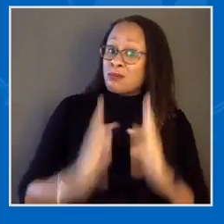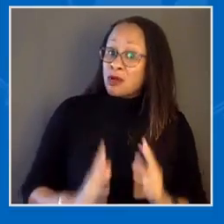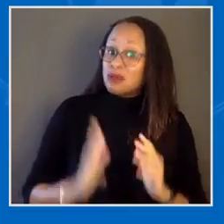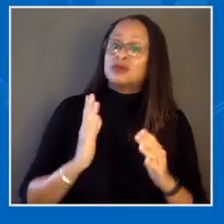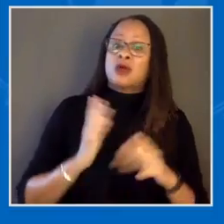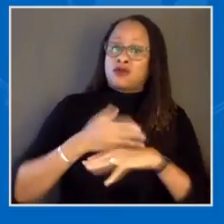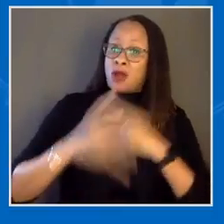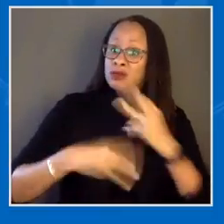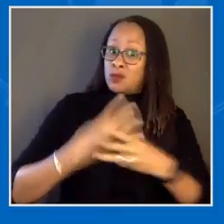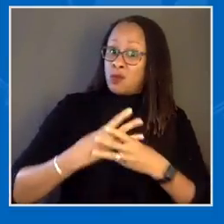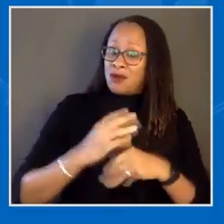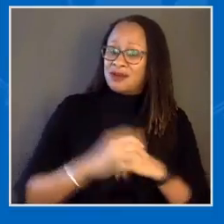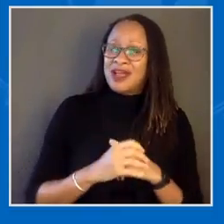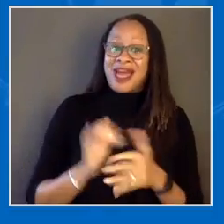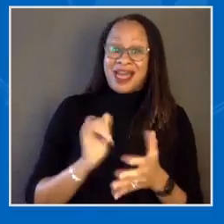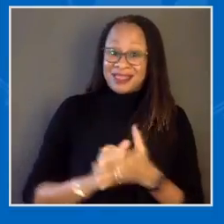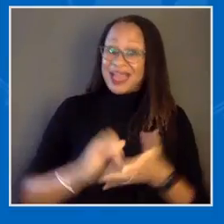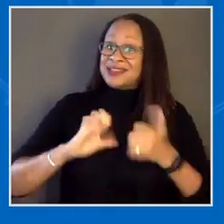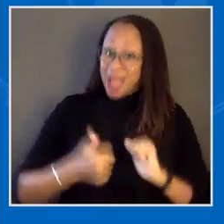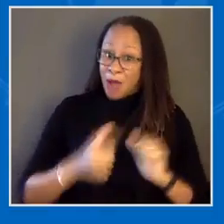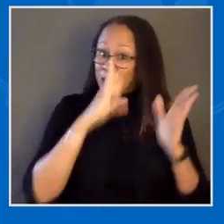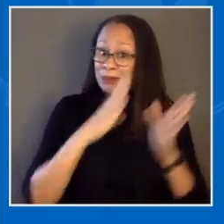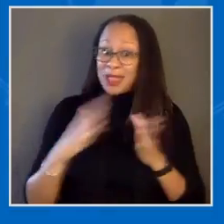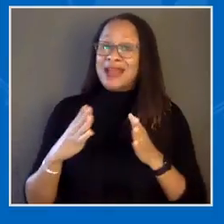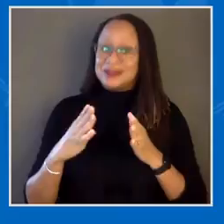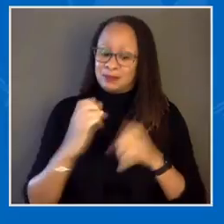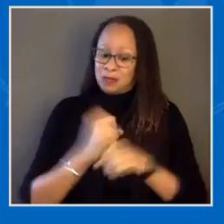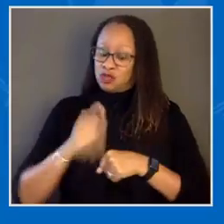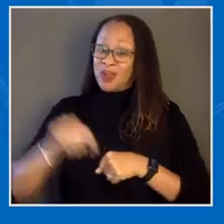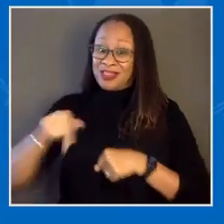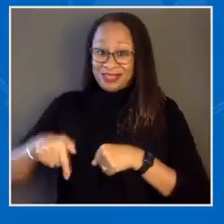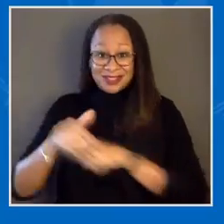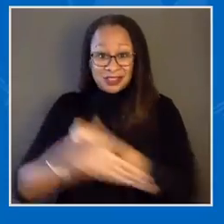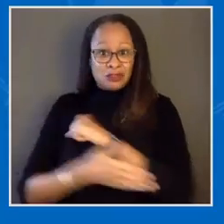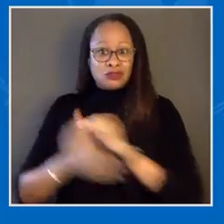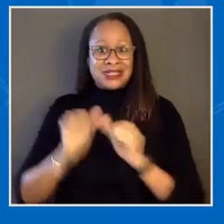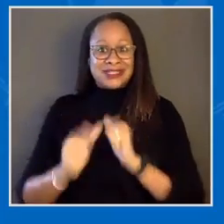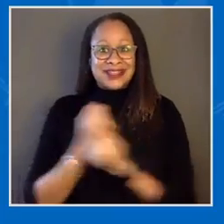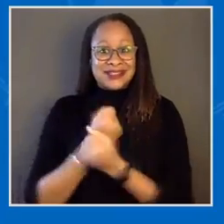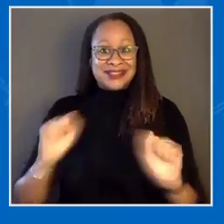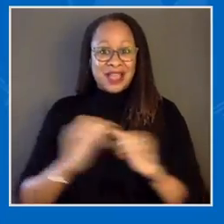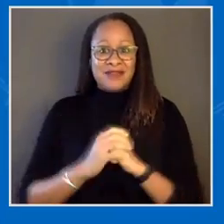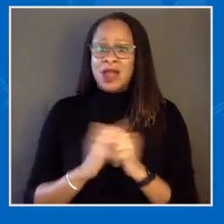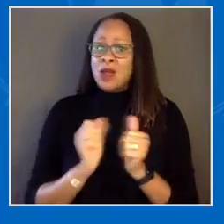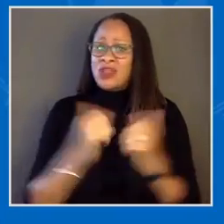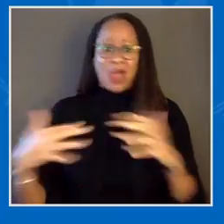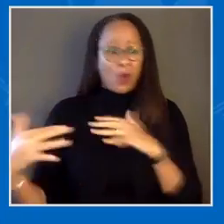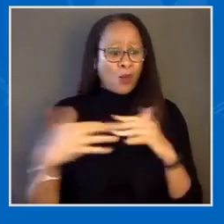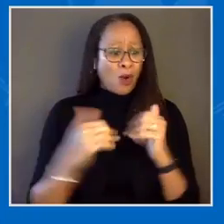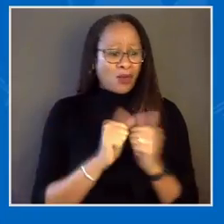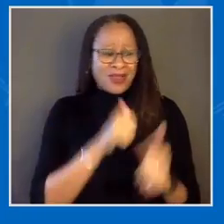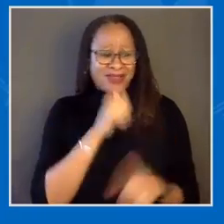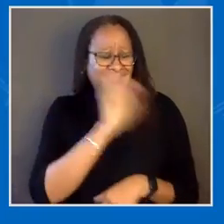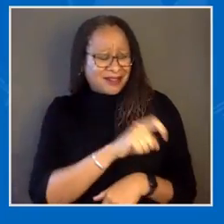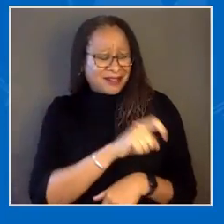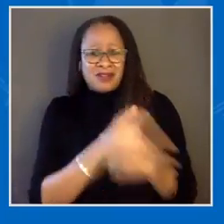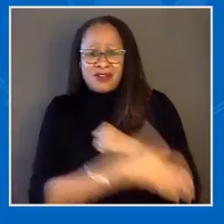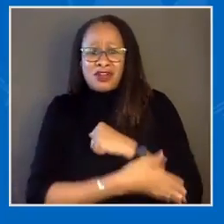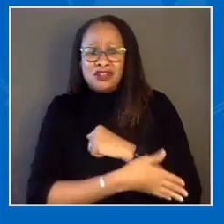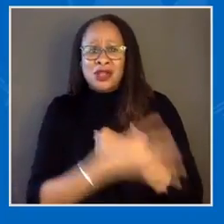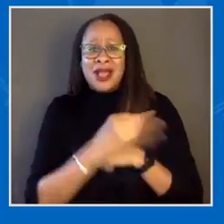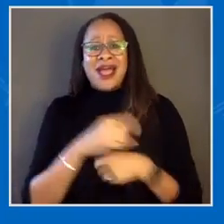That's how we truly keep America safe, without engaging in needless military conflicts and our adversaries in